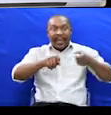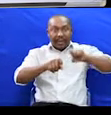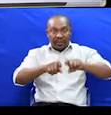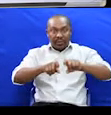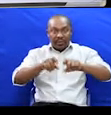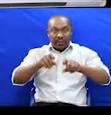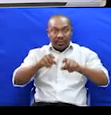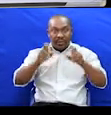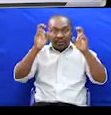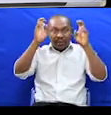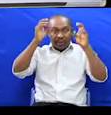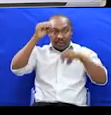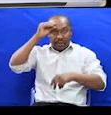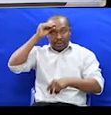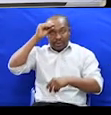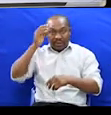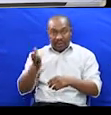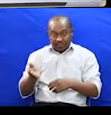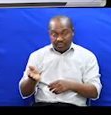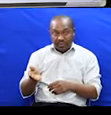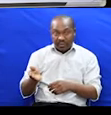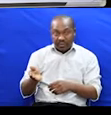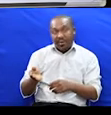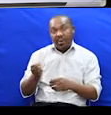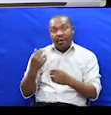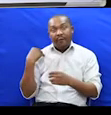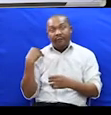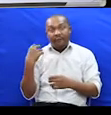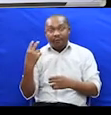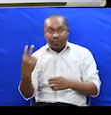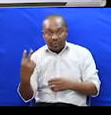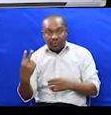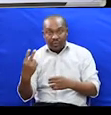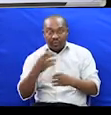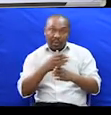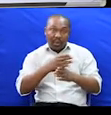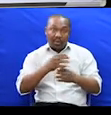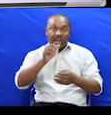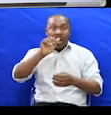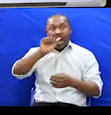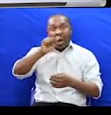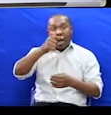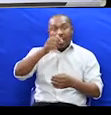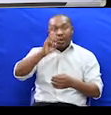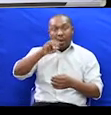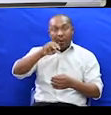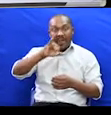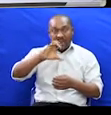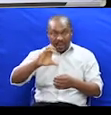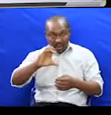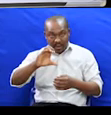and we are going to continue with our previous topic, atomic structure. But now,